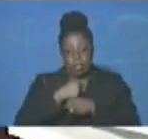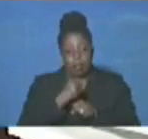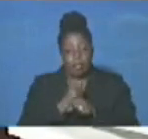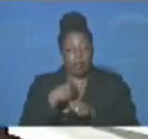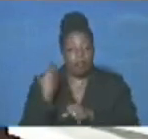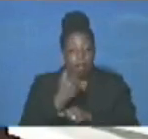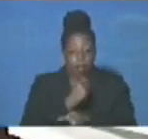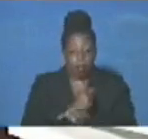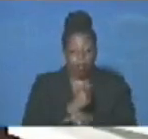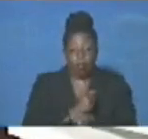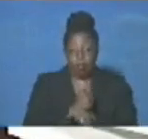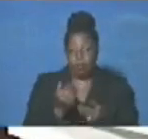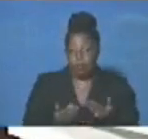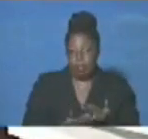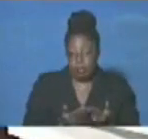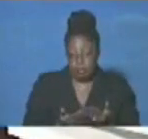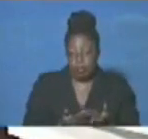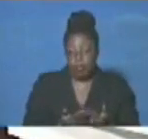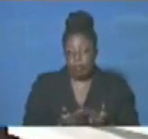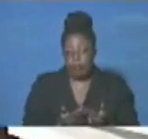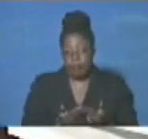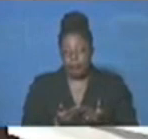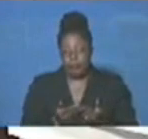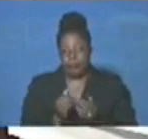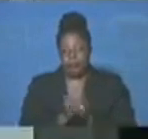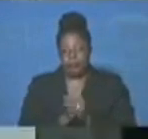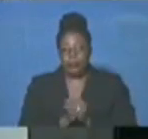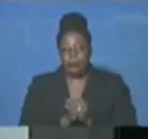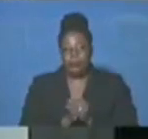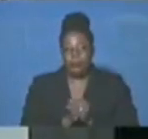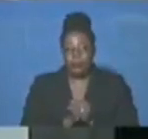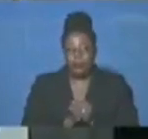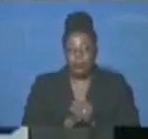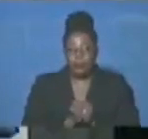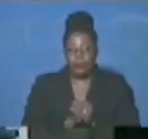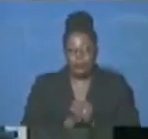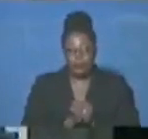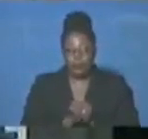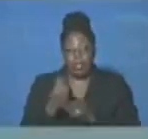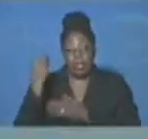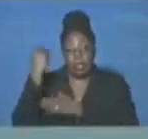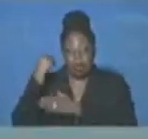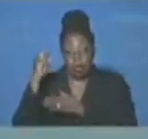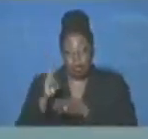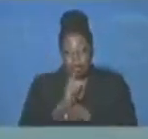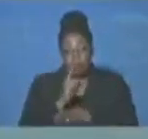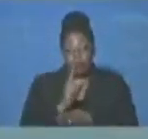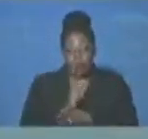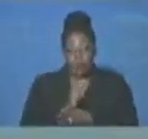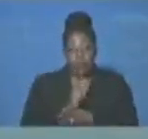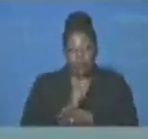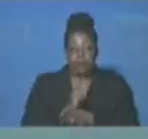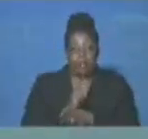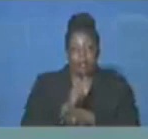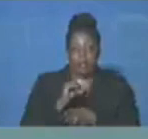work more efficient, more timely, and more effective. The Office of the Auditor General utilizes a software called